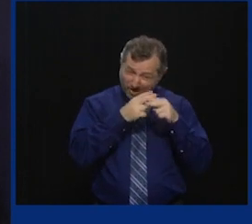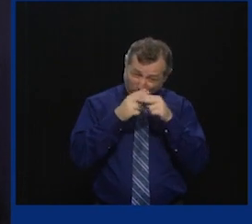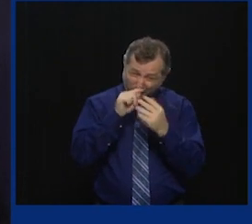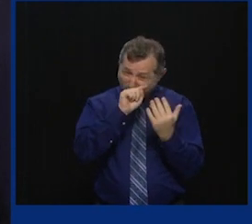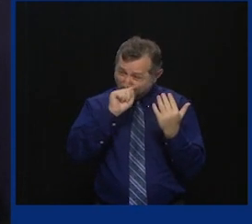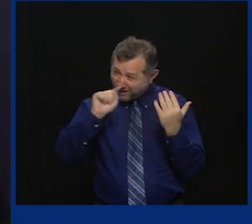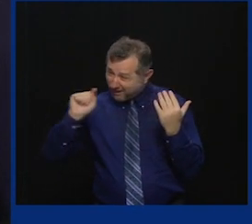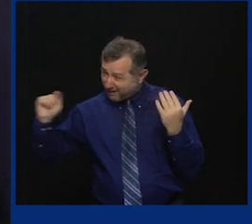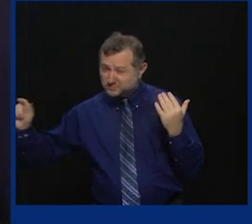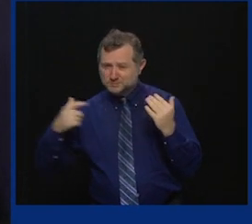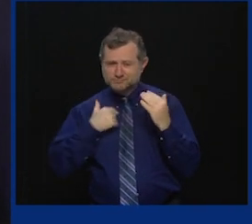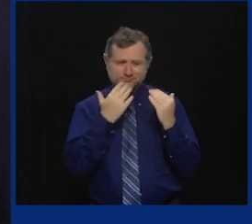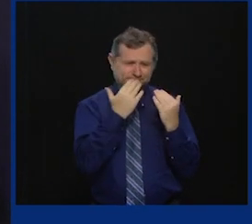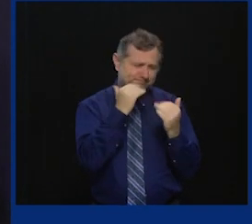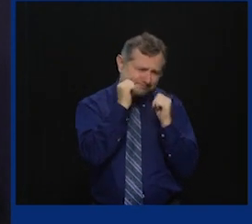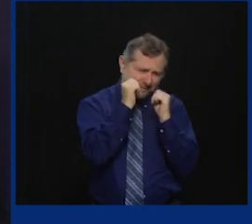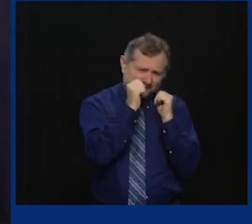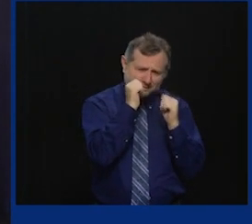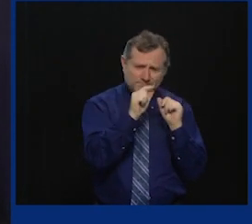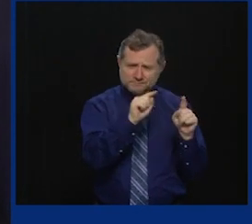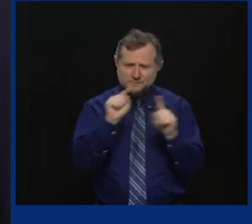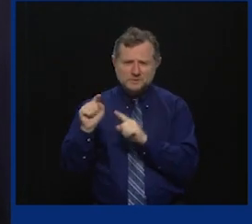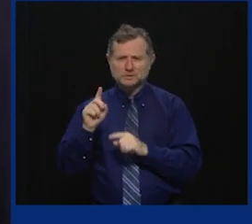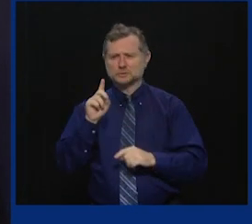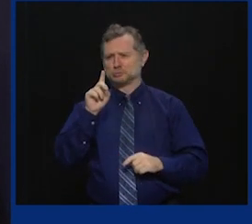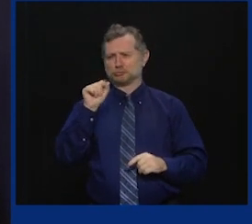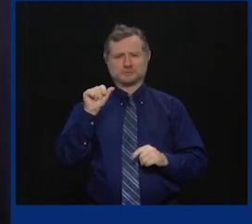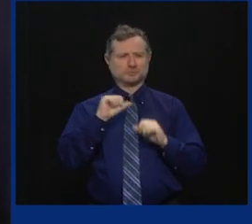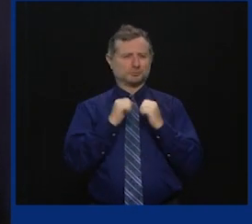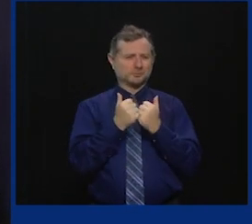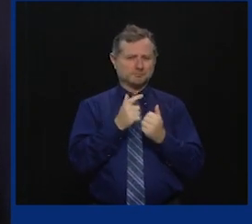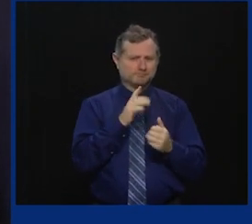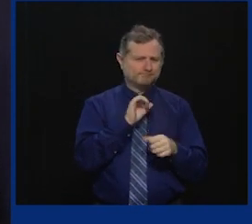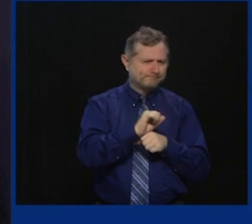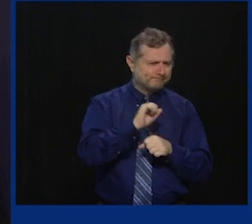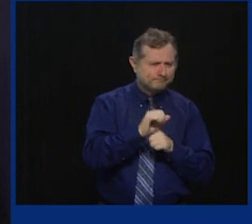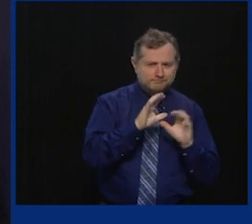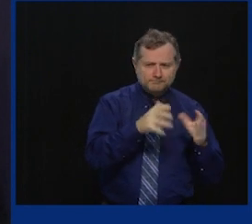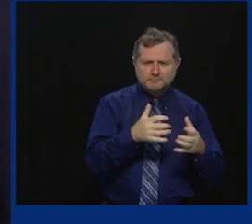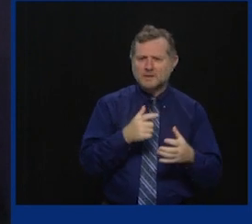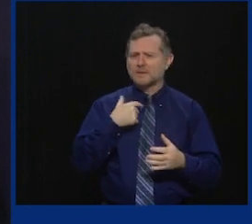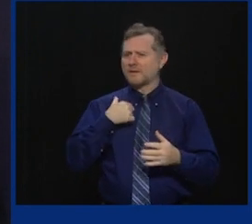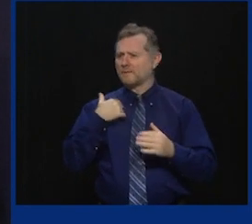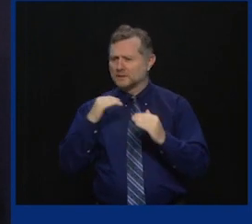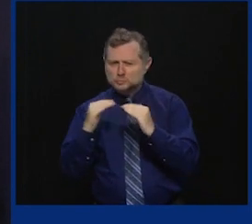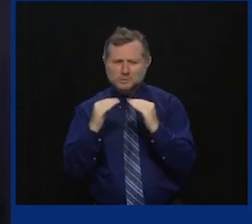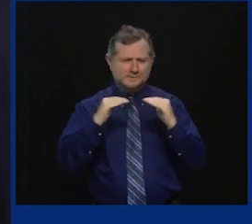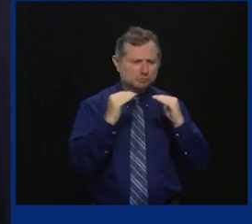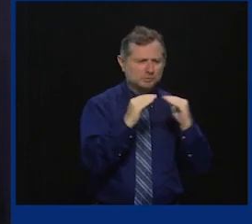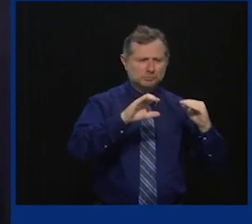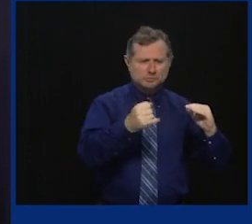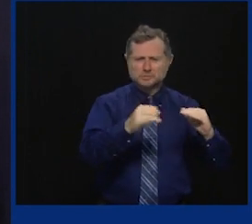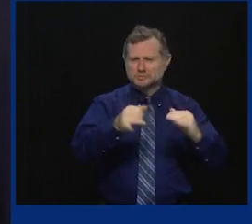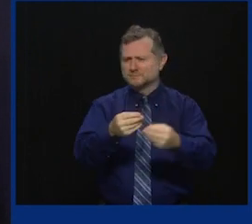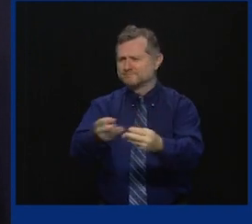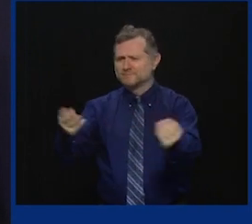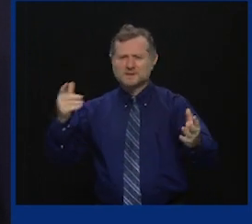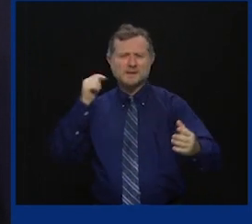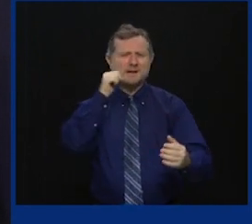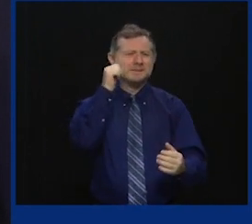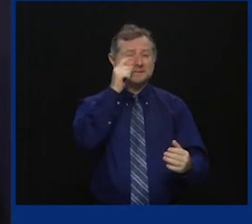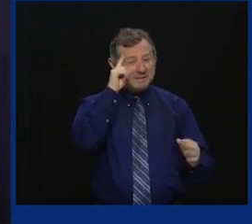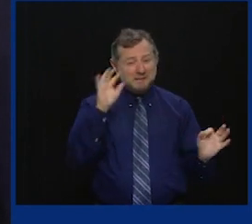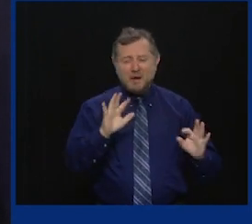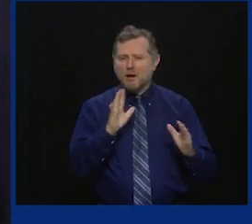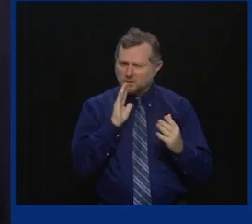really the unsung heroes who have to dispense justice on a daily basis, and it's not easy, but I have a lot of respect for what they do, as well as our